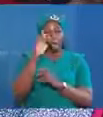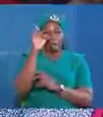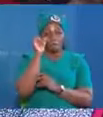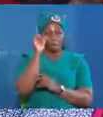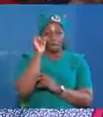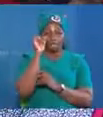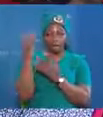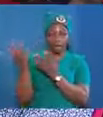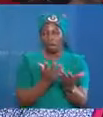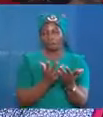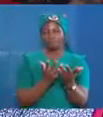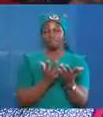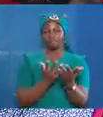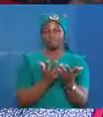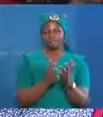Joho.